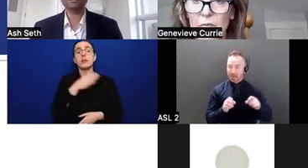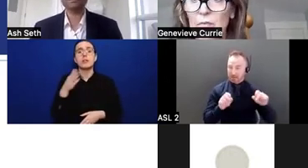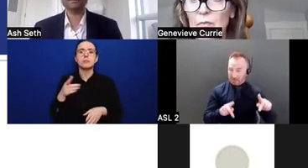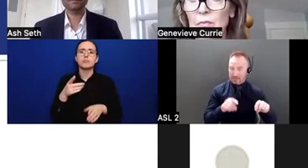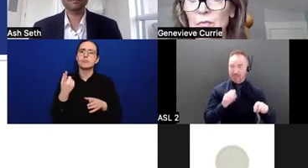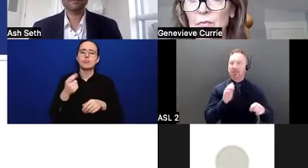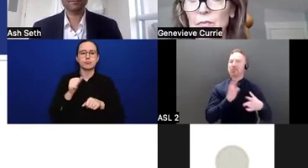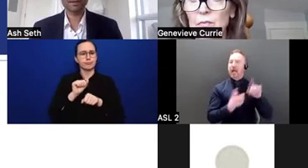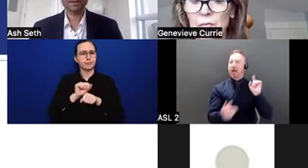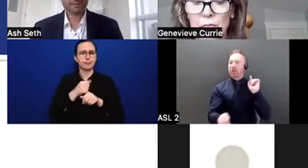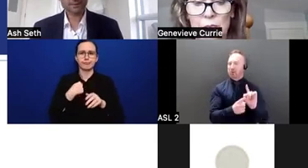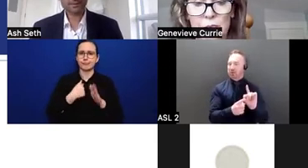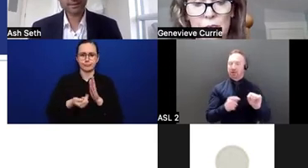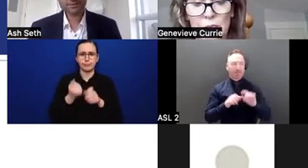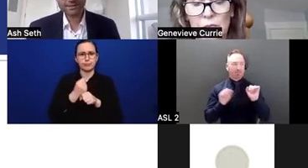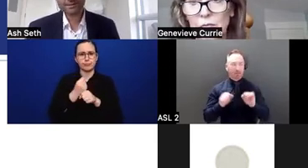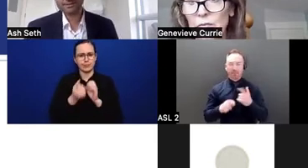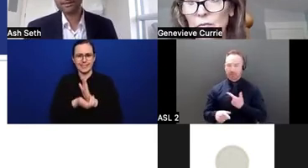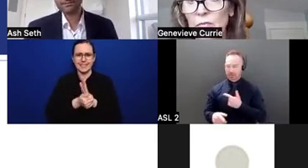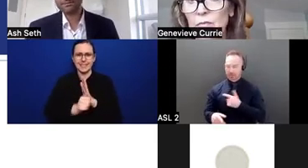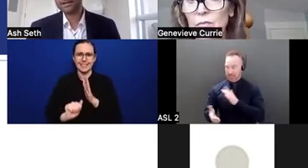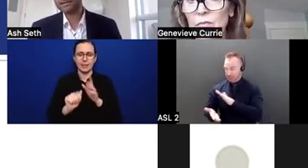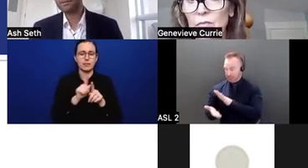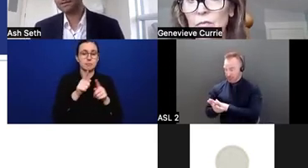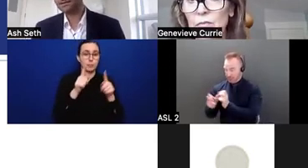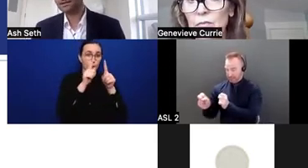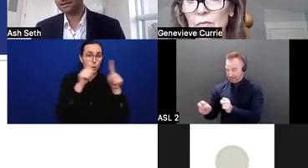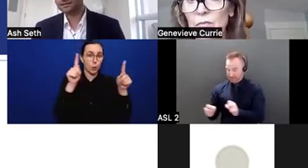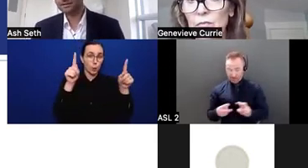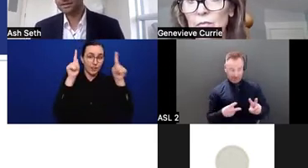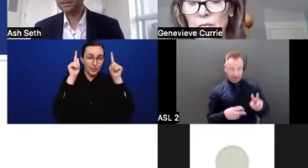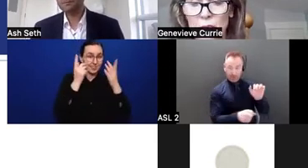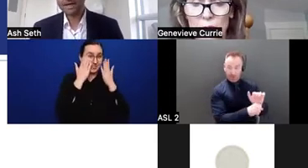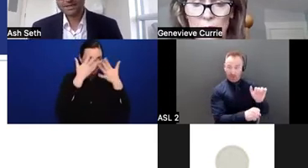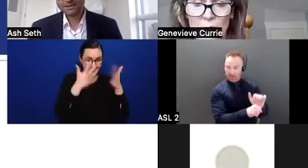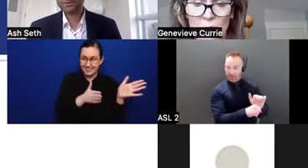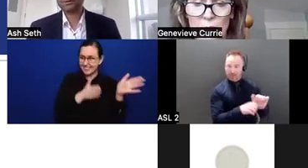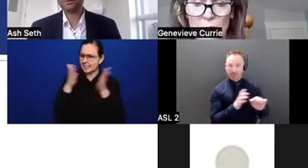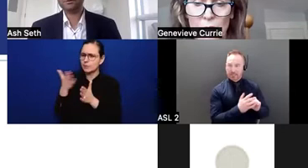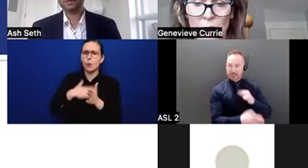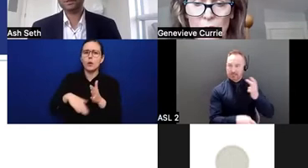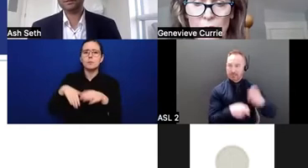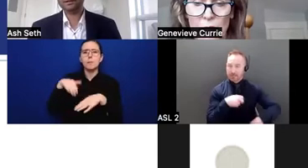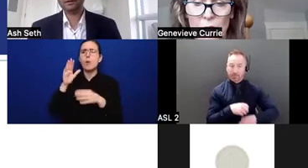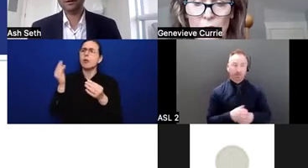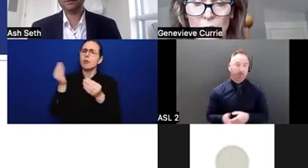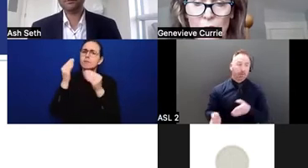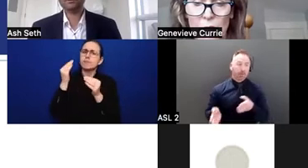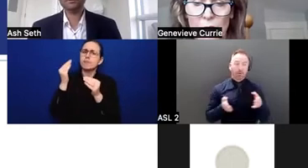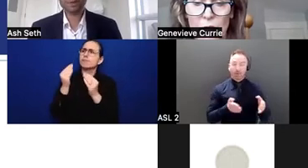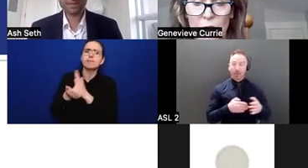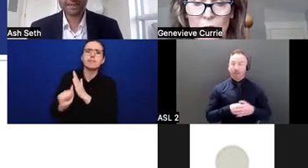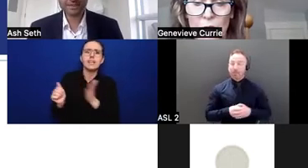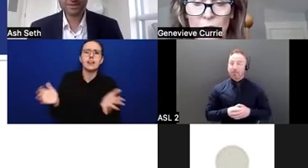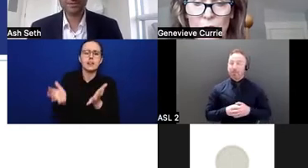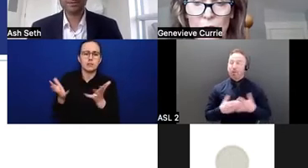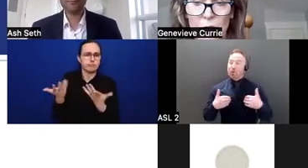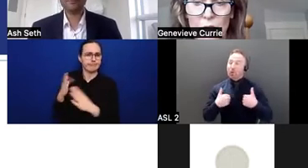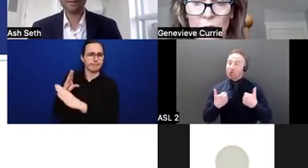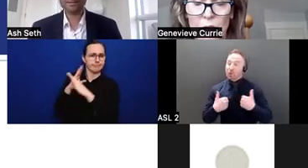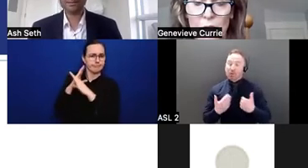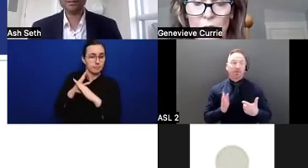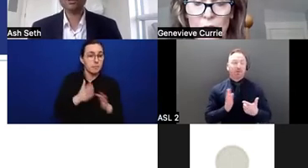market. Concerning stressors that impacted mental health, many youth reported the loss of social connections